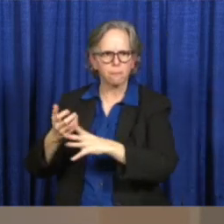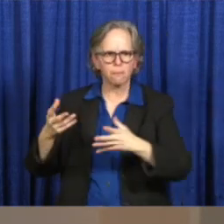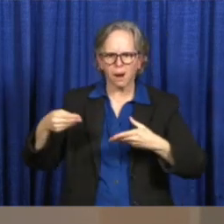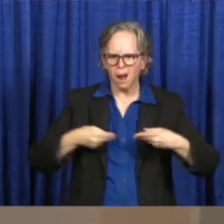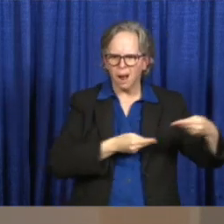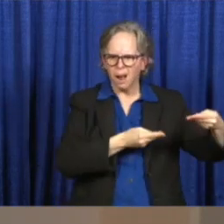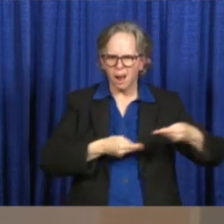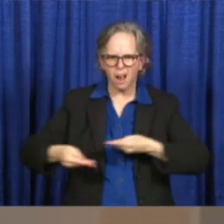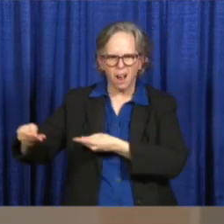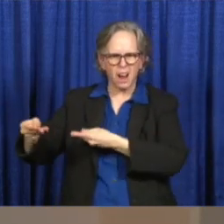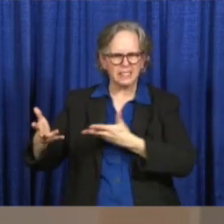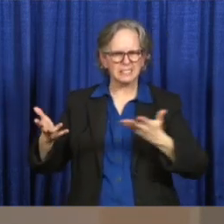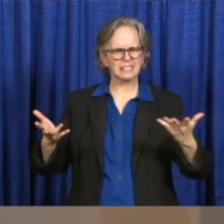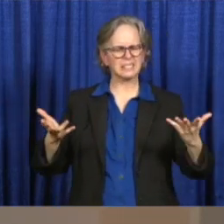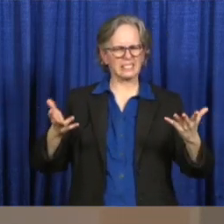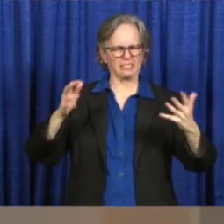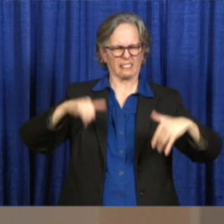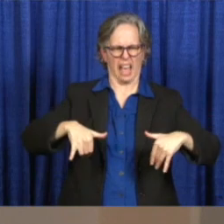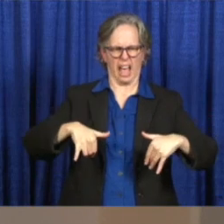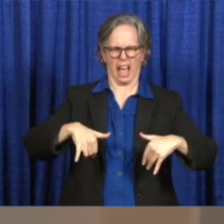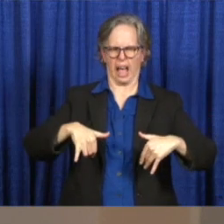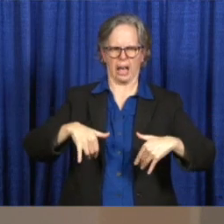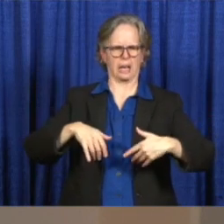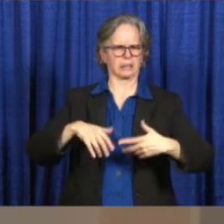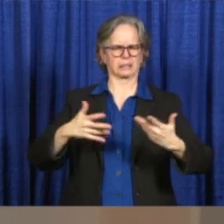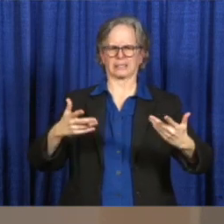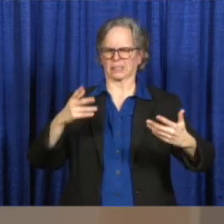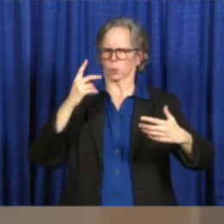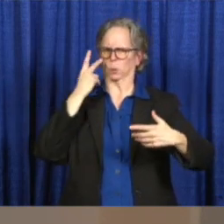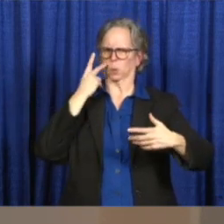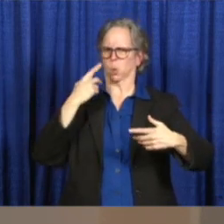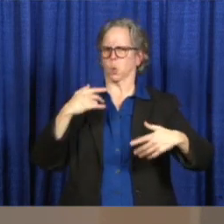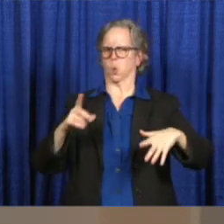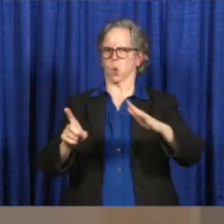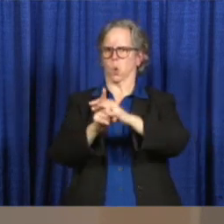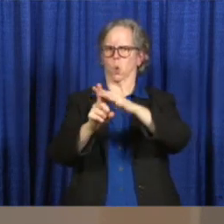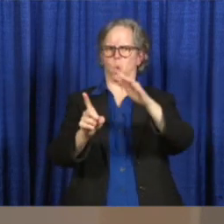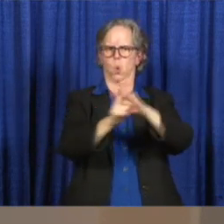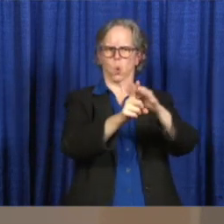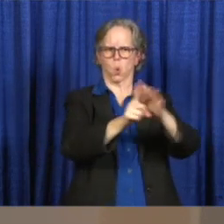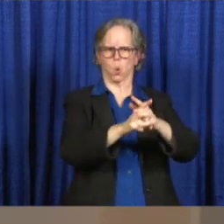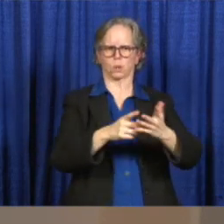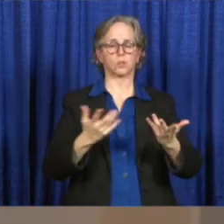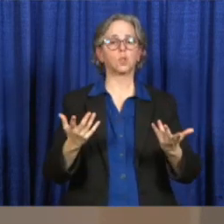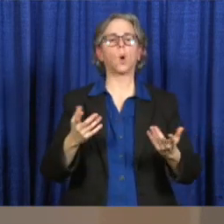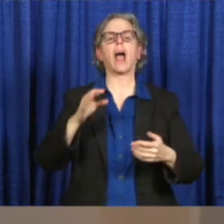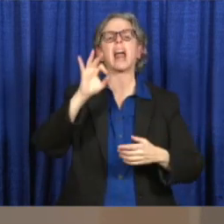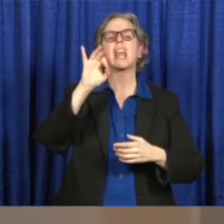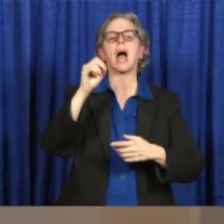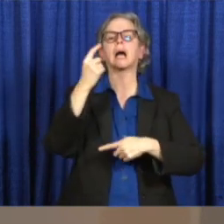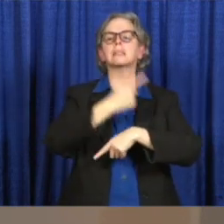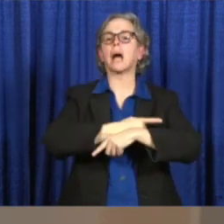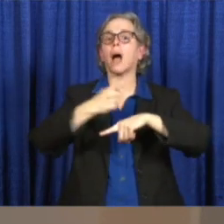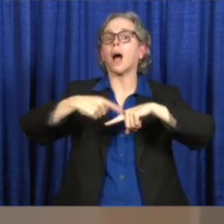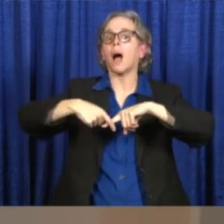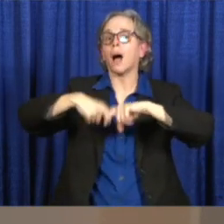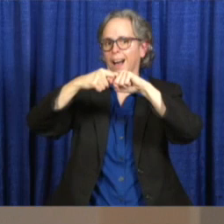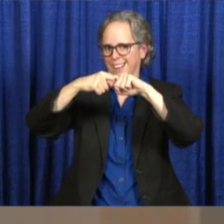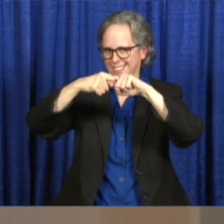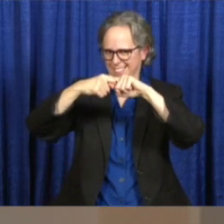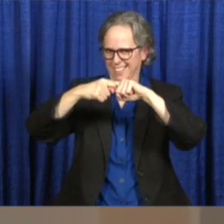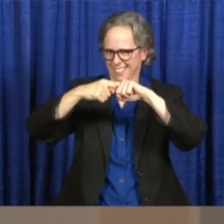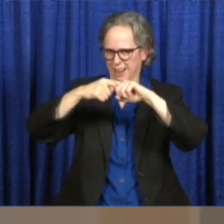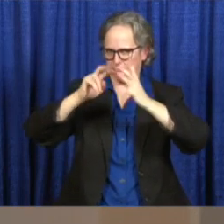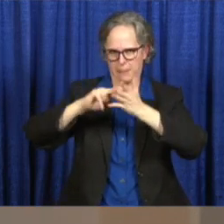so what we're really doing with this is creating a 90-day pause in this process, where we're